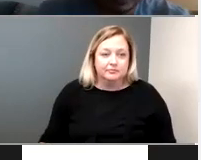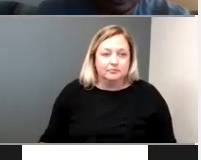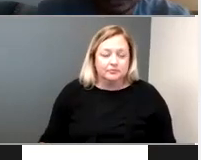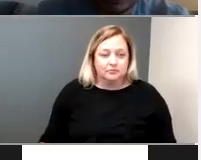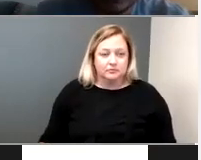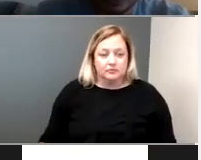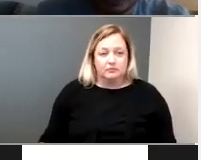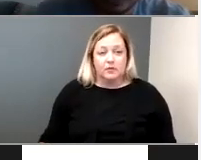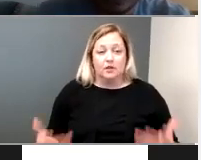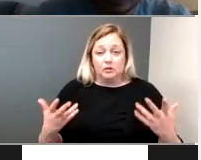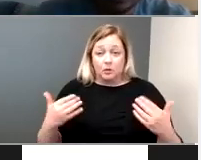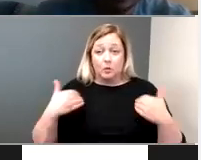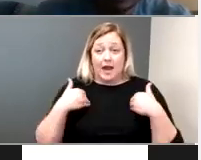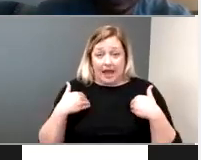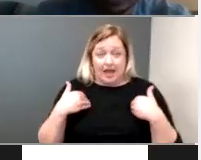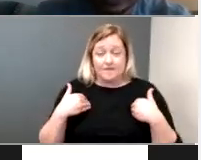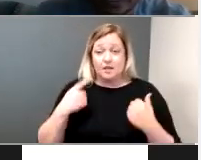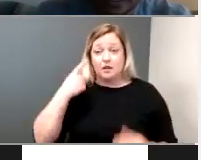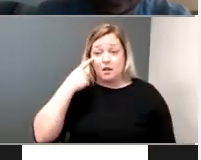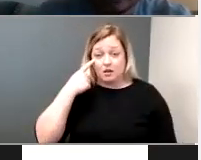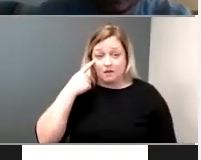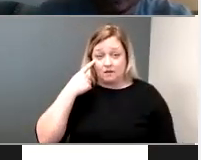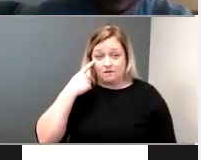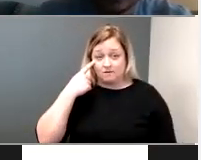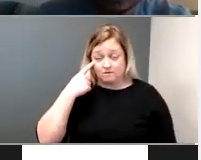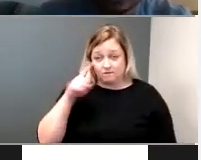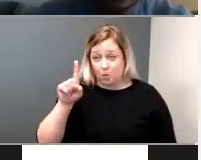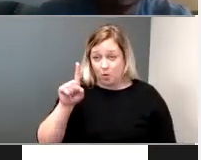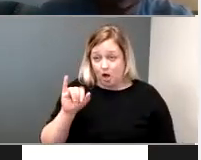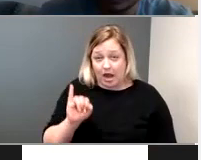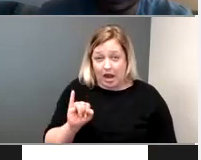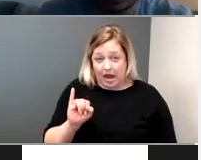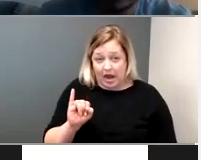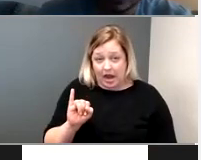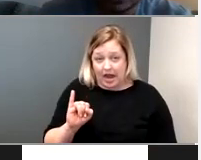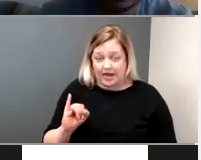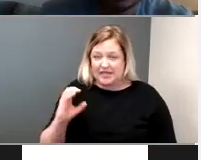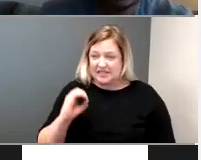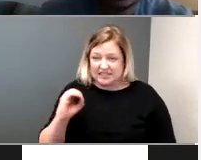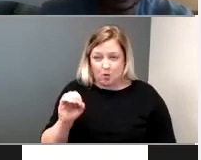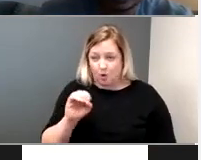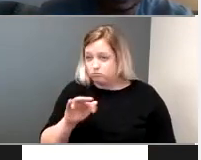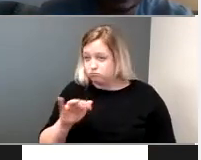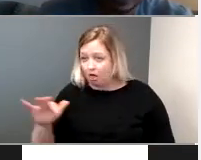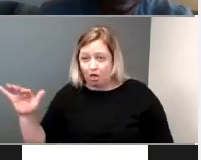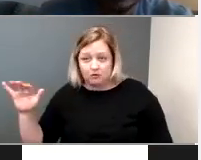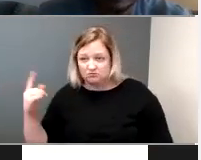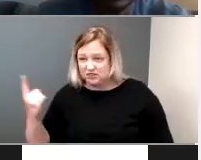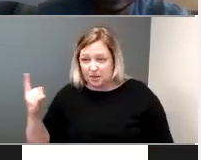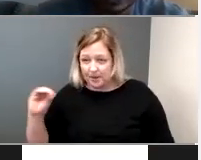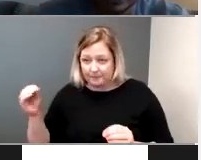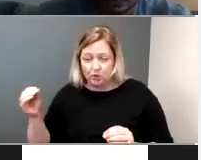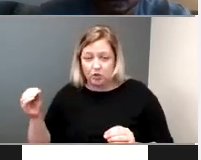have for, let's say I goes from 0 to some number n. Internally, we